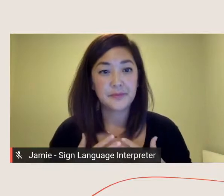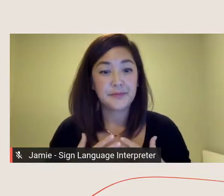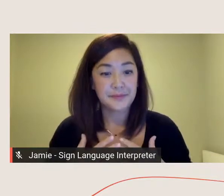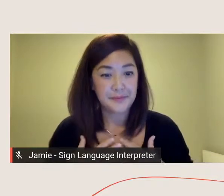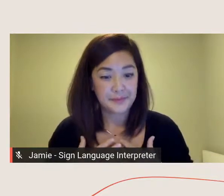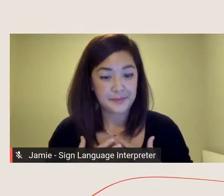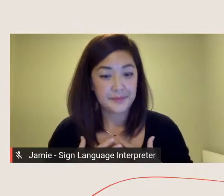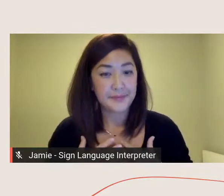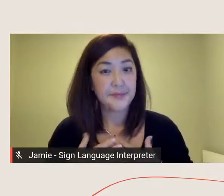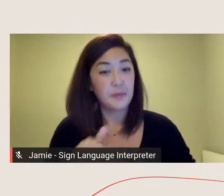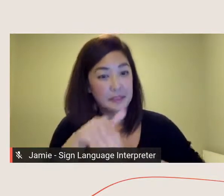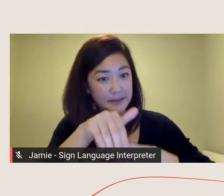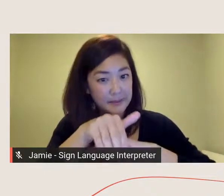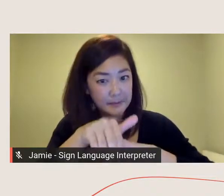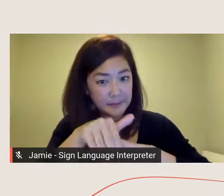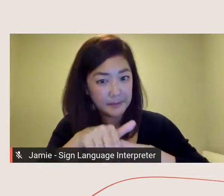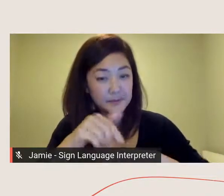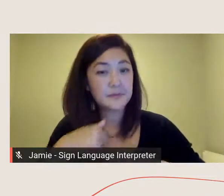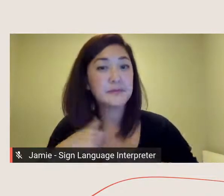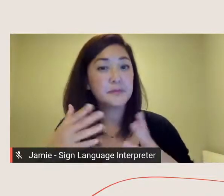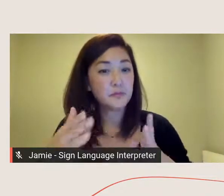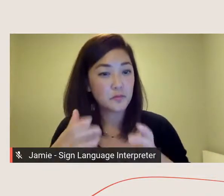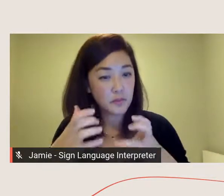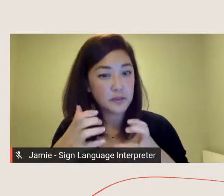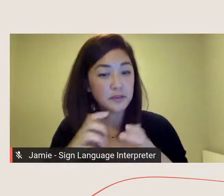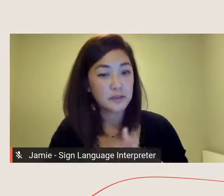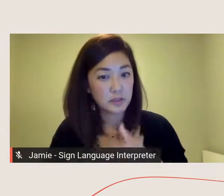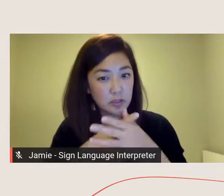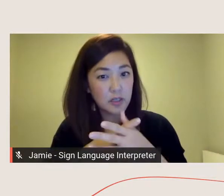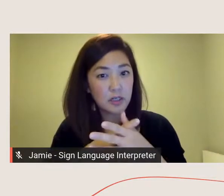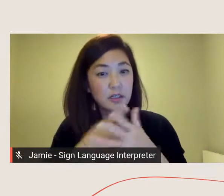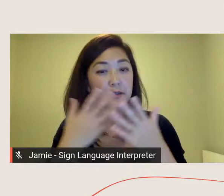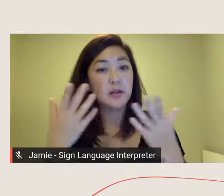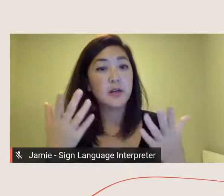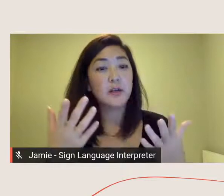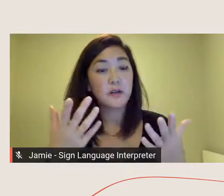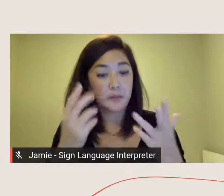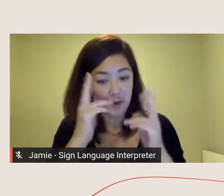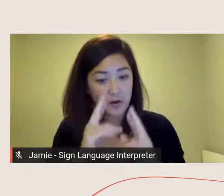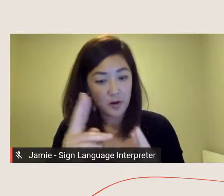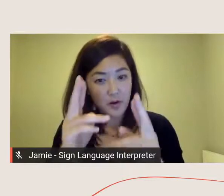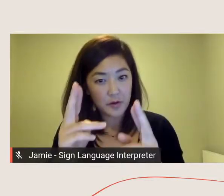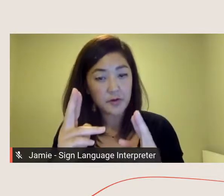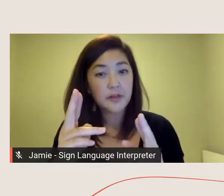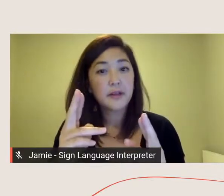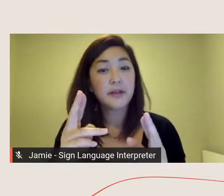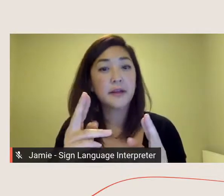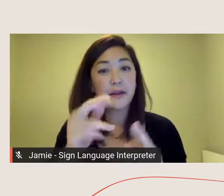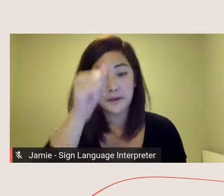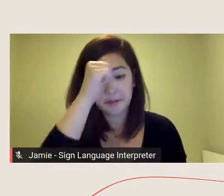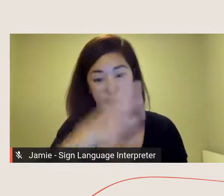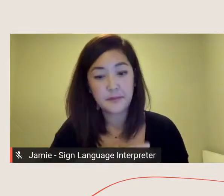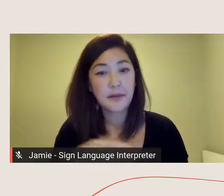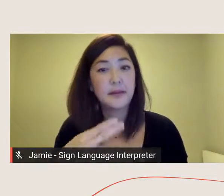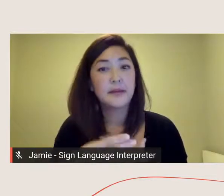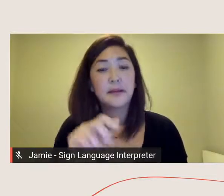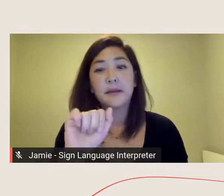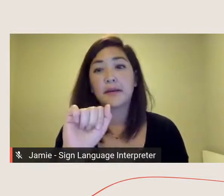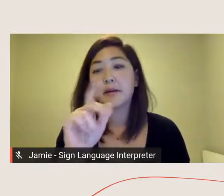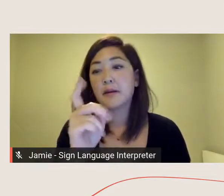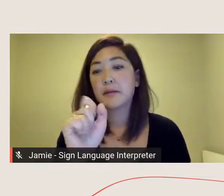Tonight, I would like to start by honoring the life of Akai Gurley, a son,